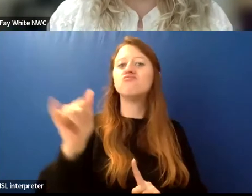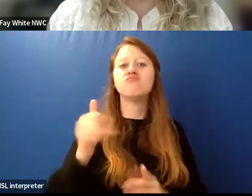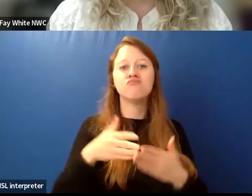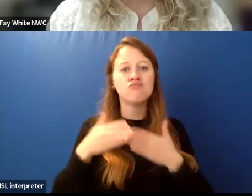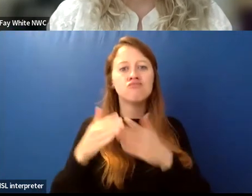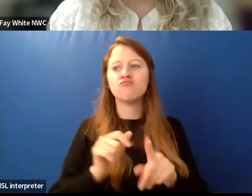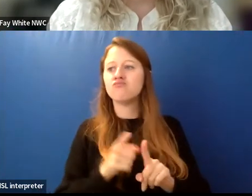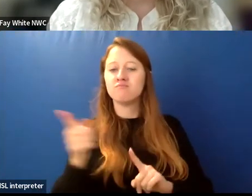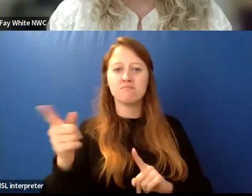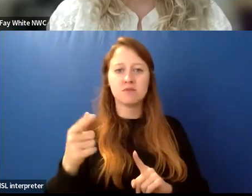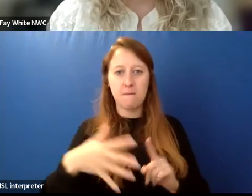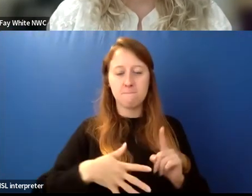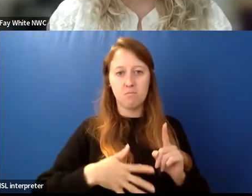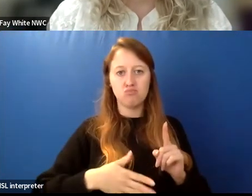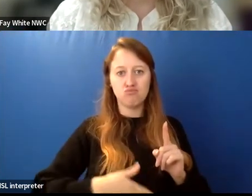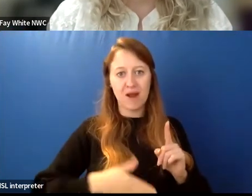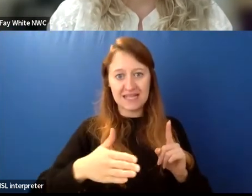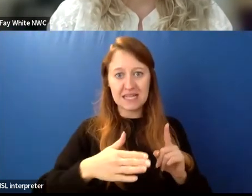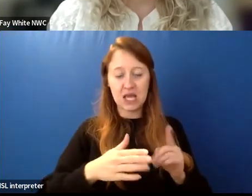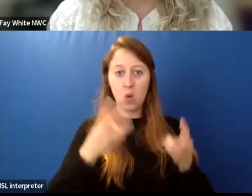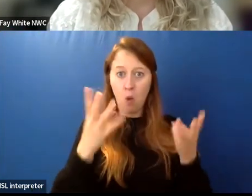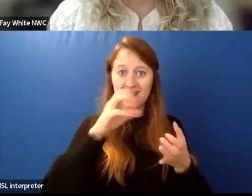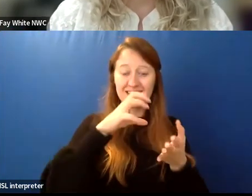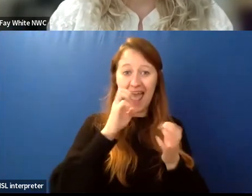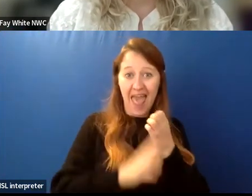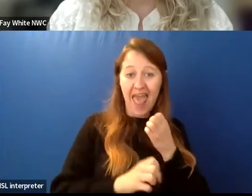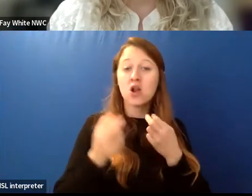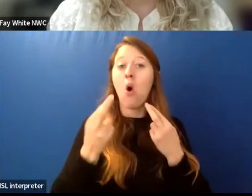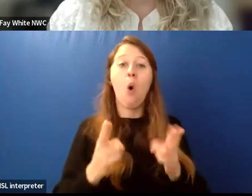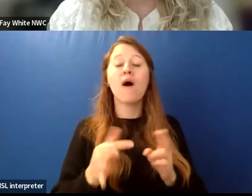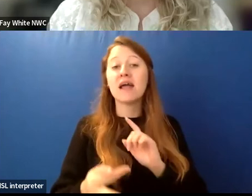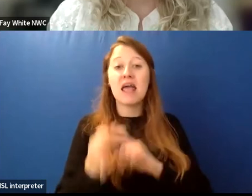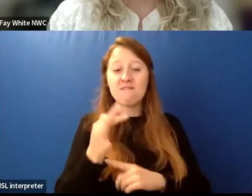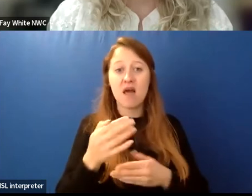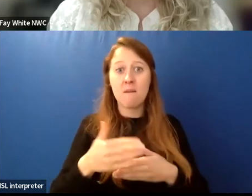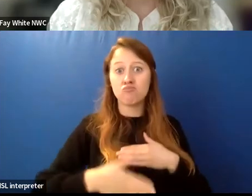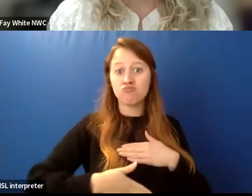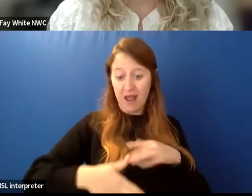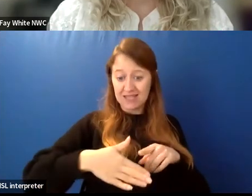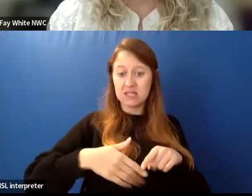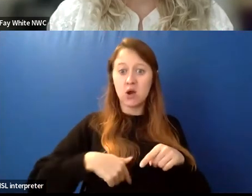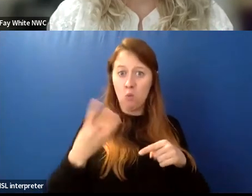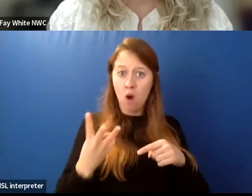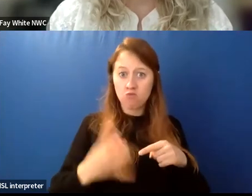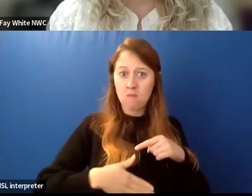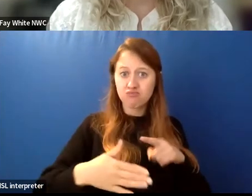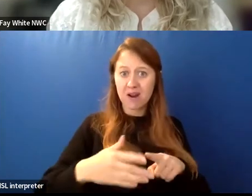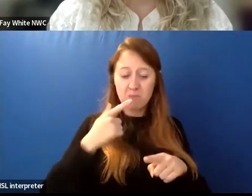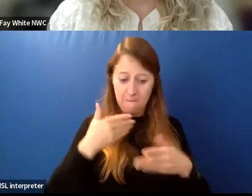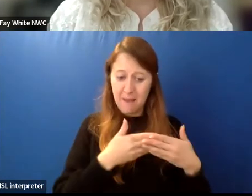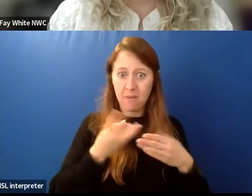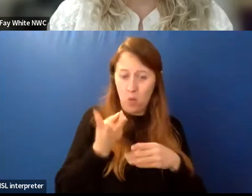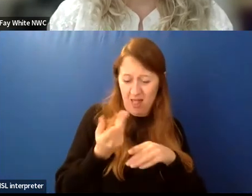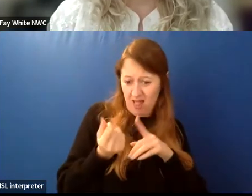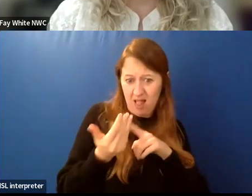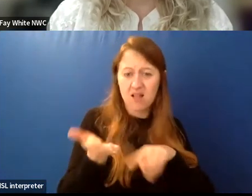unwanted pregnancy, or in cases of fatal fetal anomaly, to very painfully end a very wanted pregnancy. And again, I